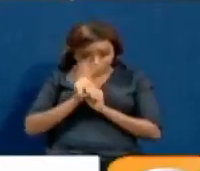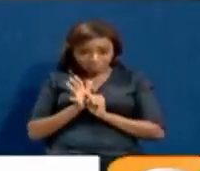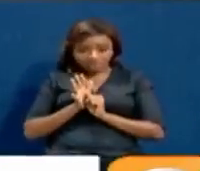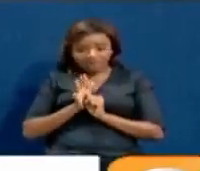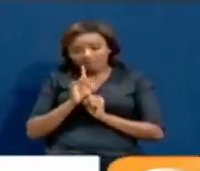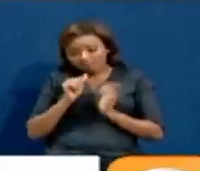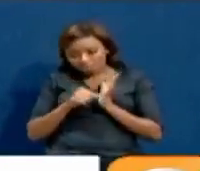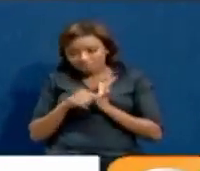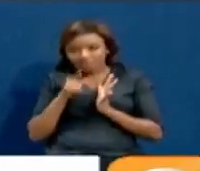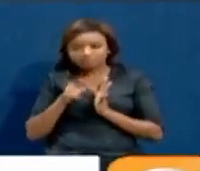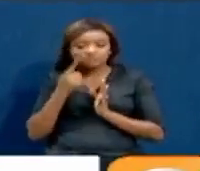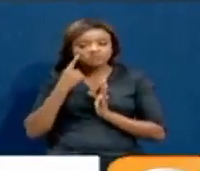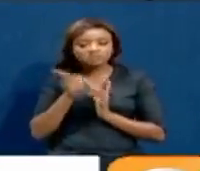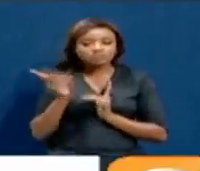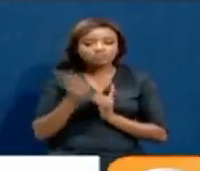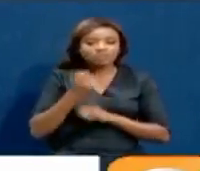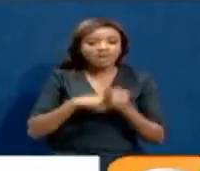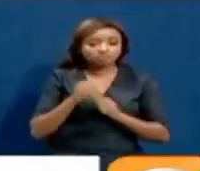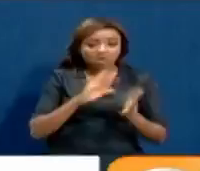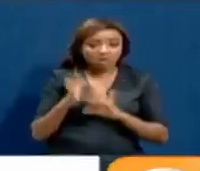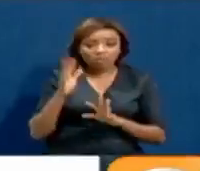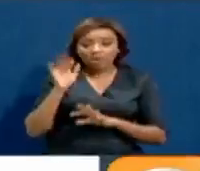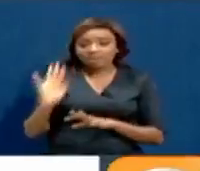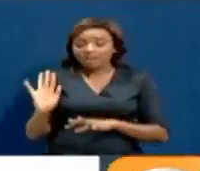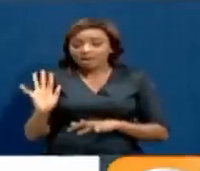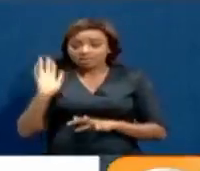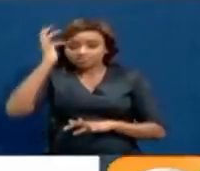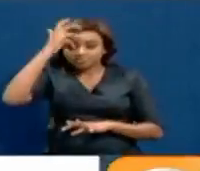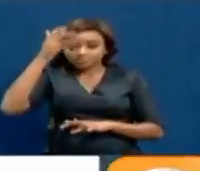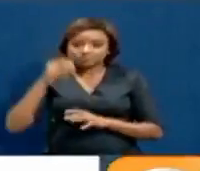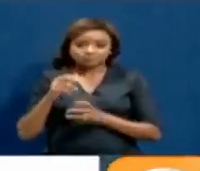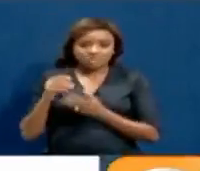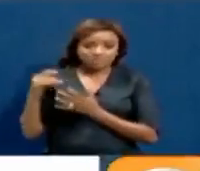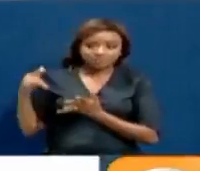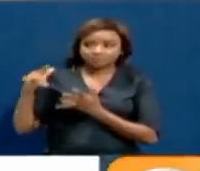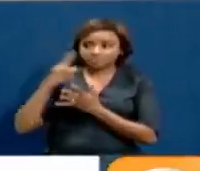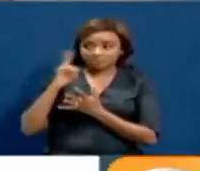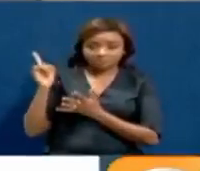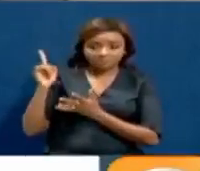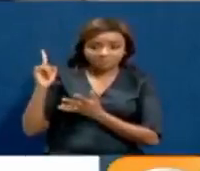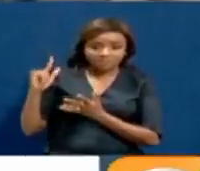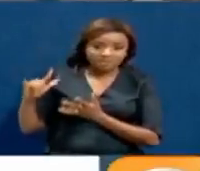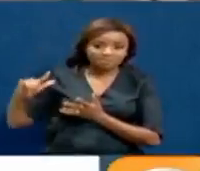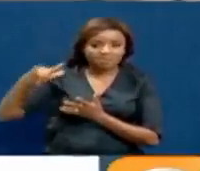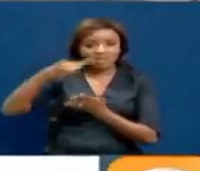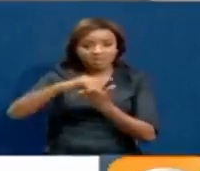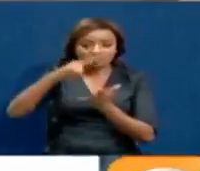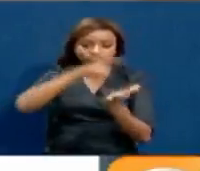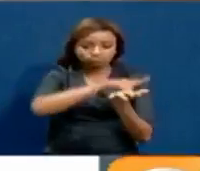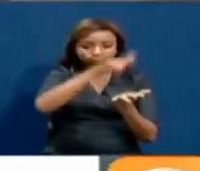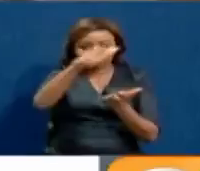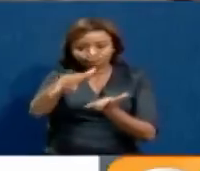pandemic. Incumbent President Trump will spend pre-election day in Air Force One, crisscrossing North Carolina,